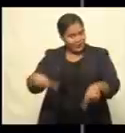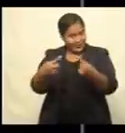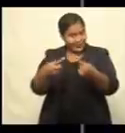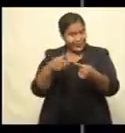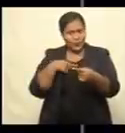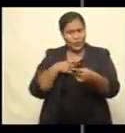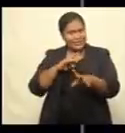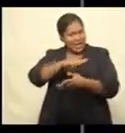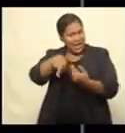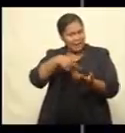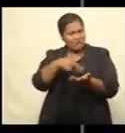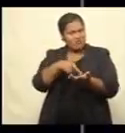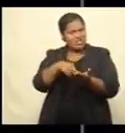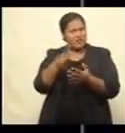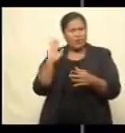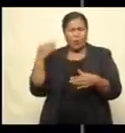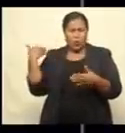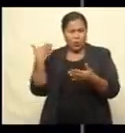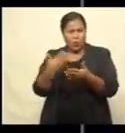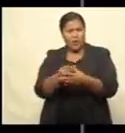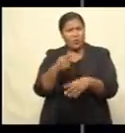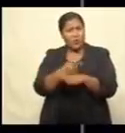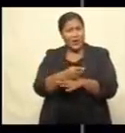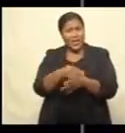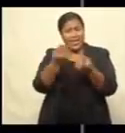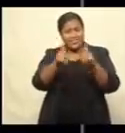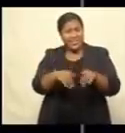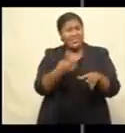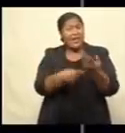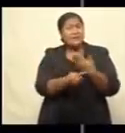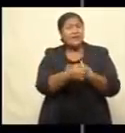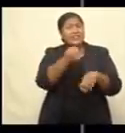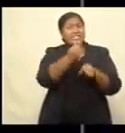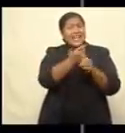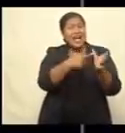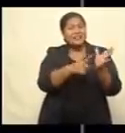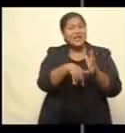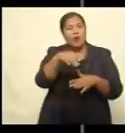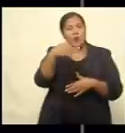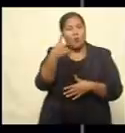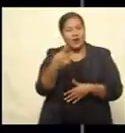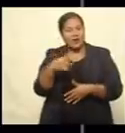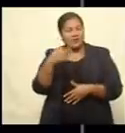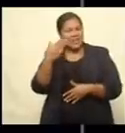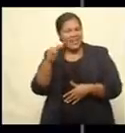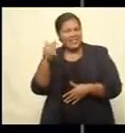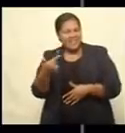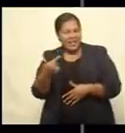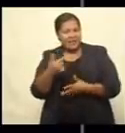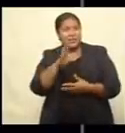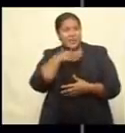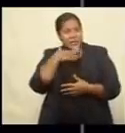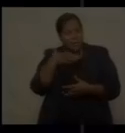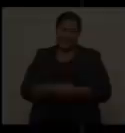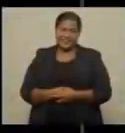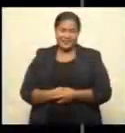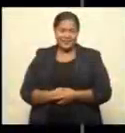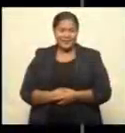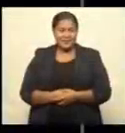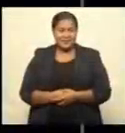region for a week. The death toll in Gaza is now 197, and Israel has vowed to continue with full